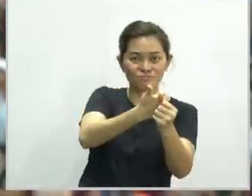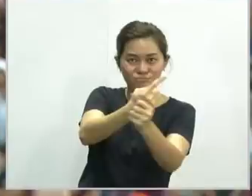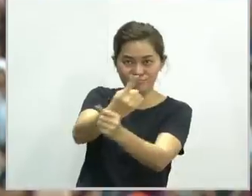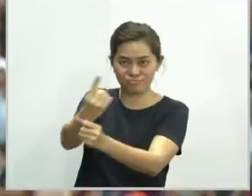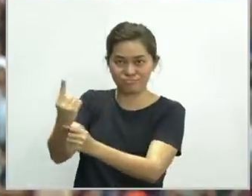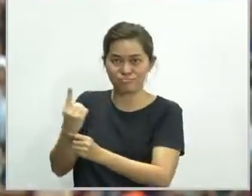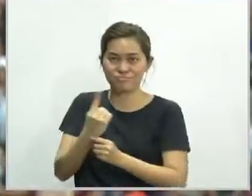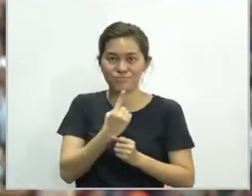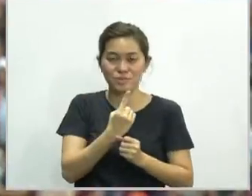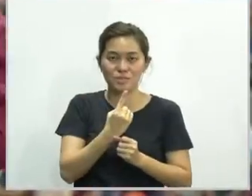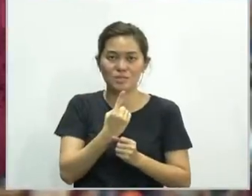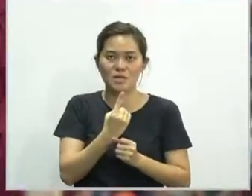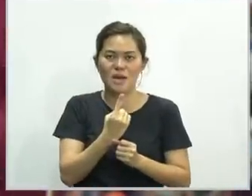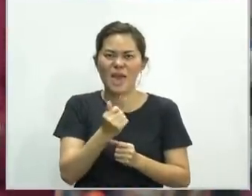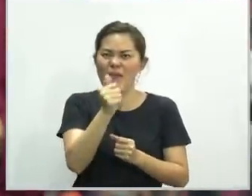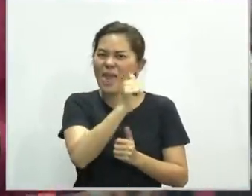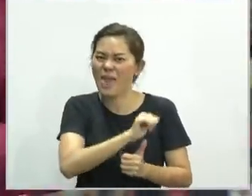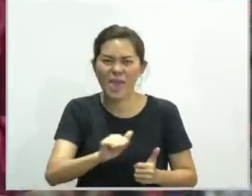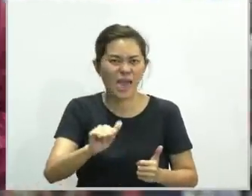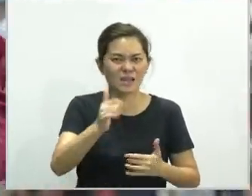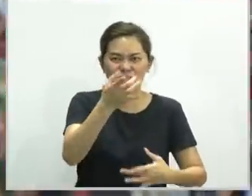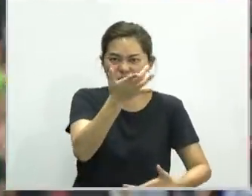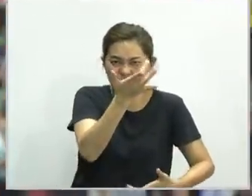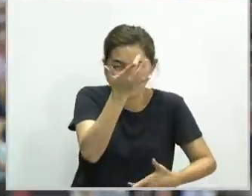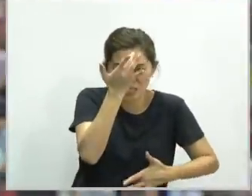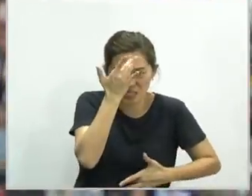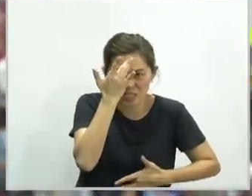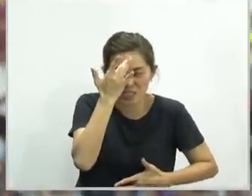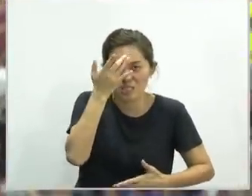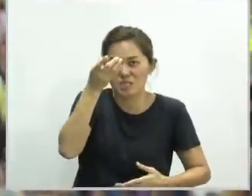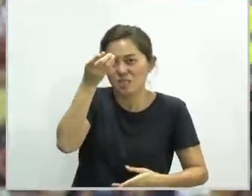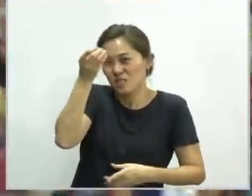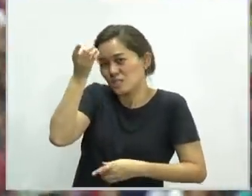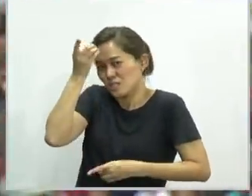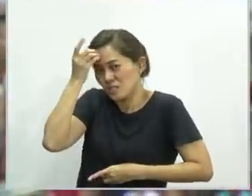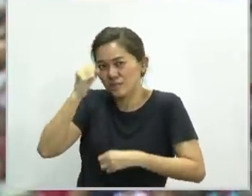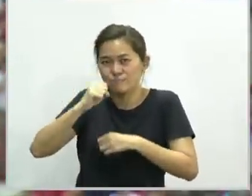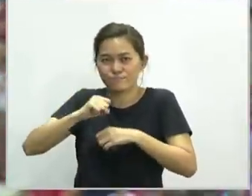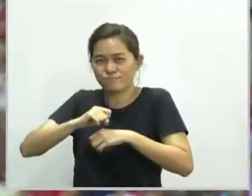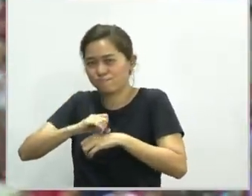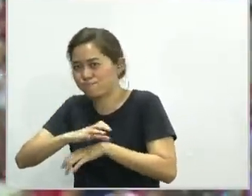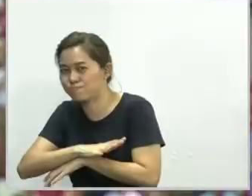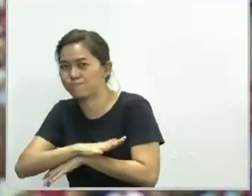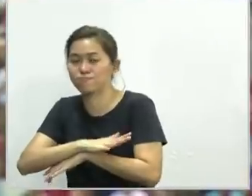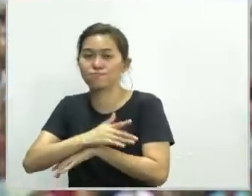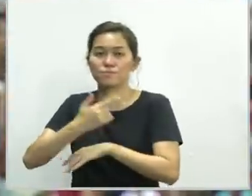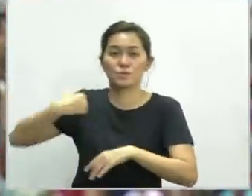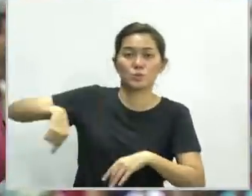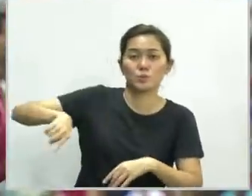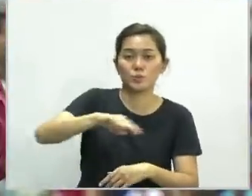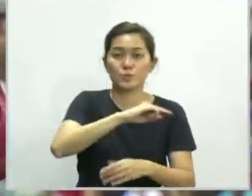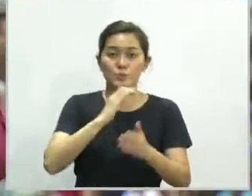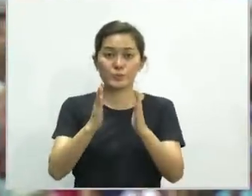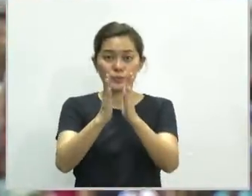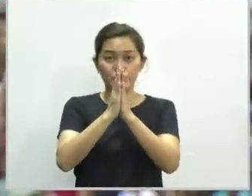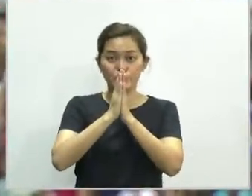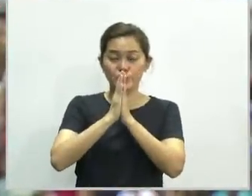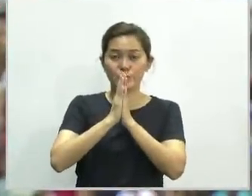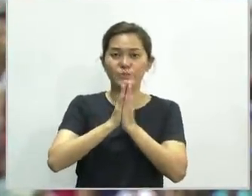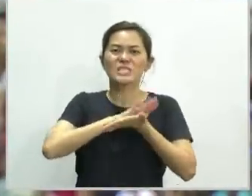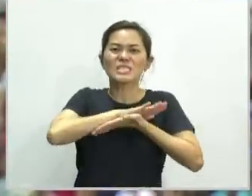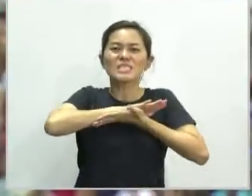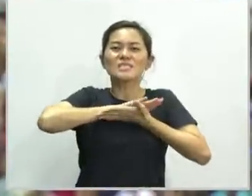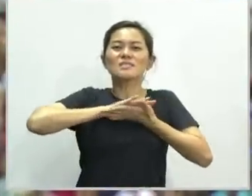Where there is any kind of disease or sickness or infection, we pray, cleanse that from